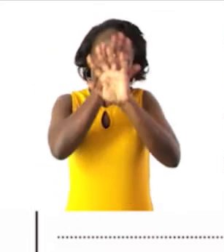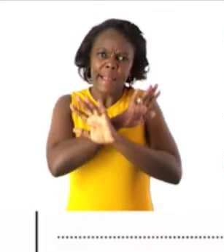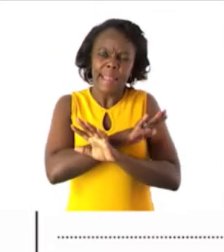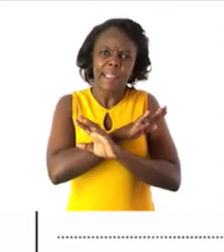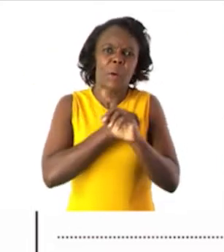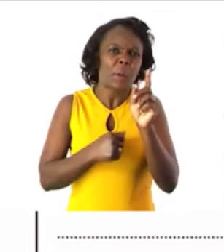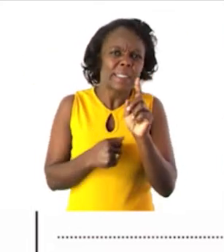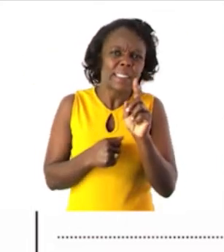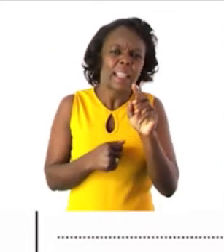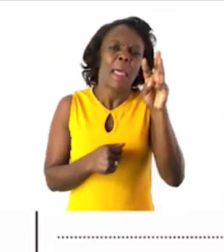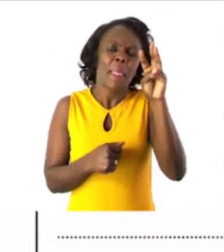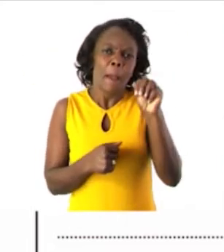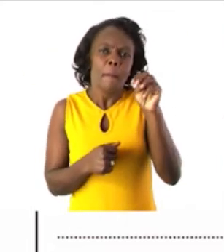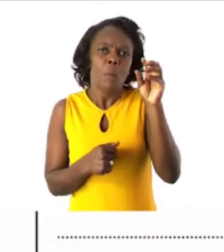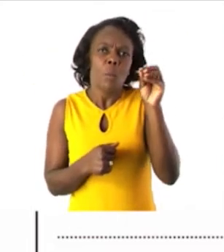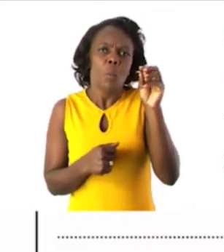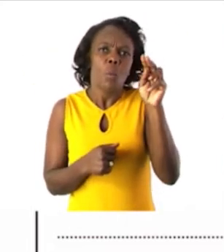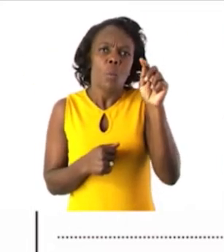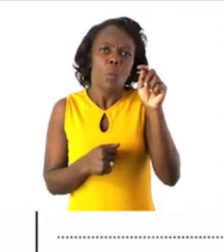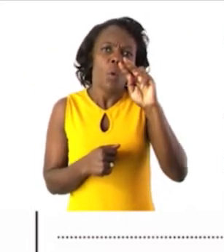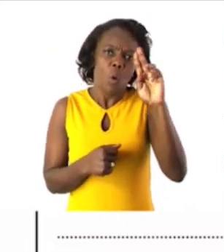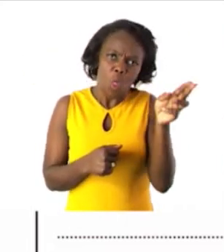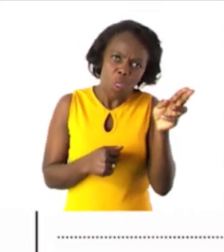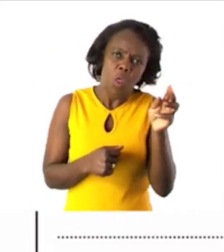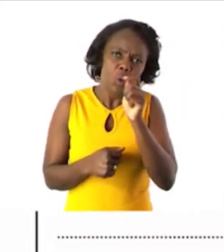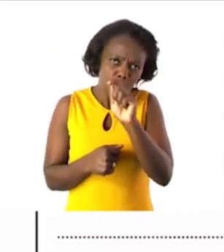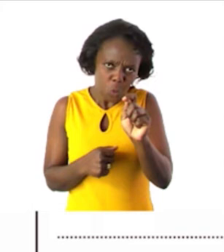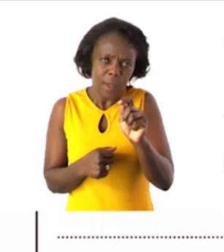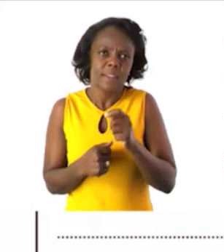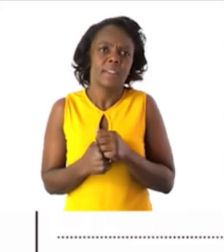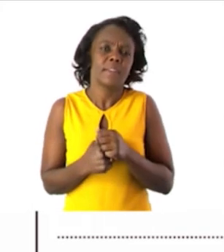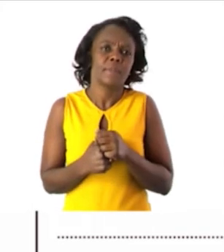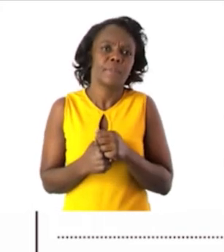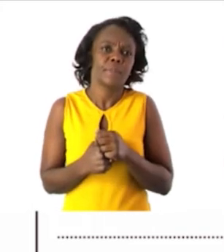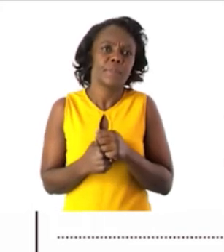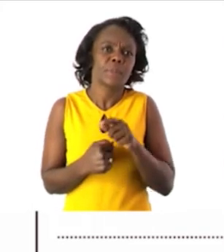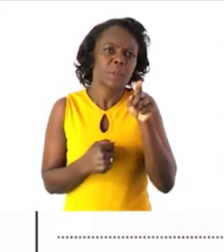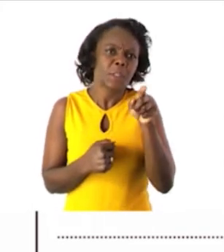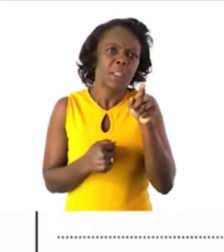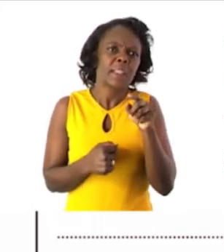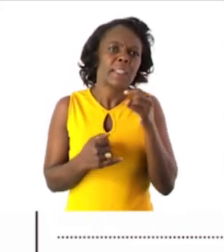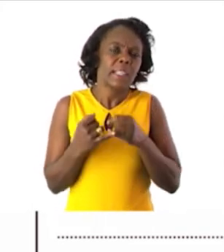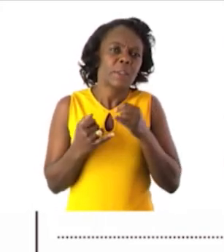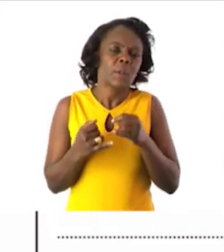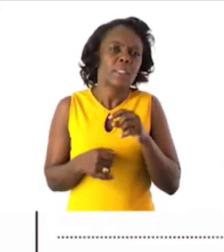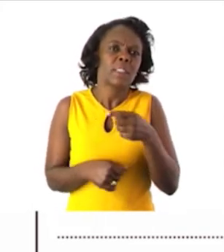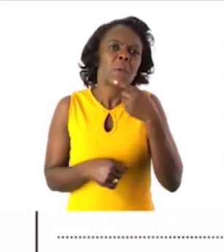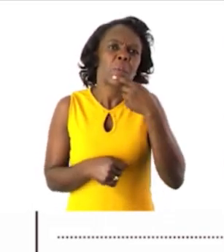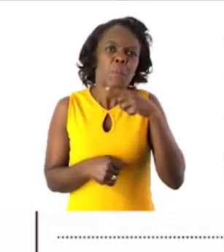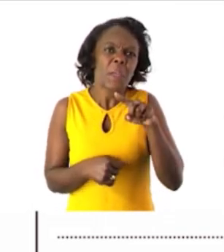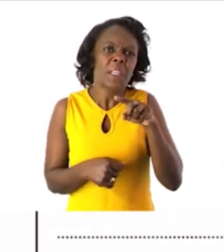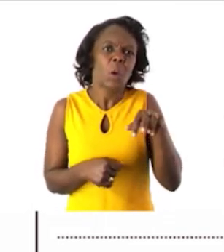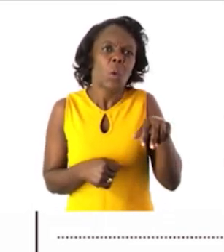type of insect and pick out its name and fill in the space there which is given. The last sentence, it says